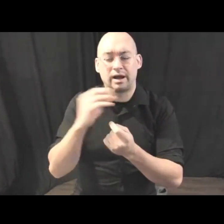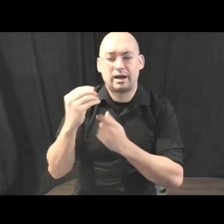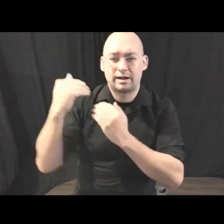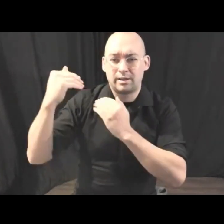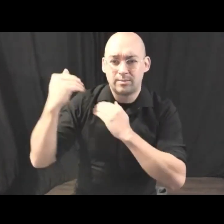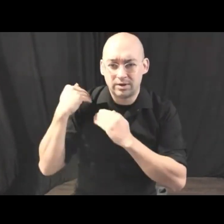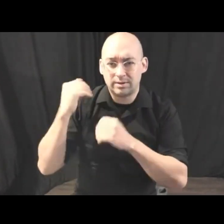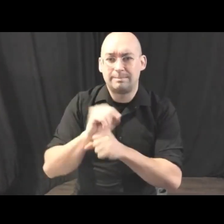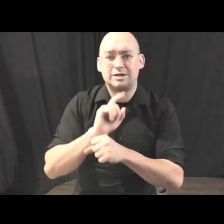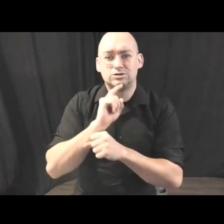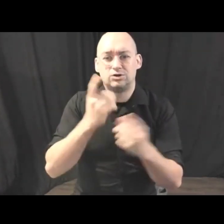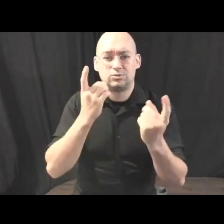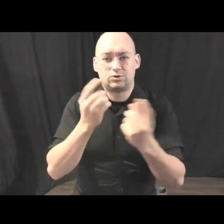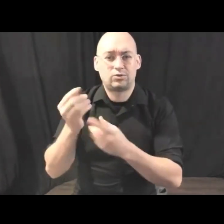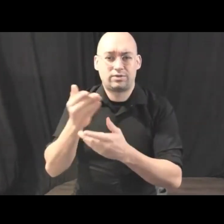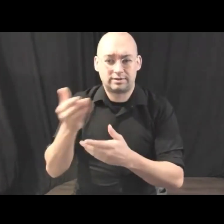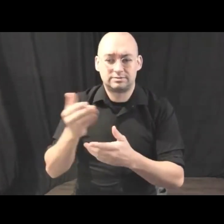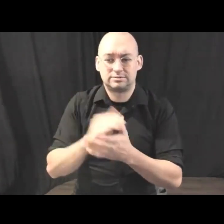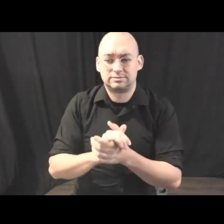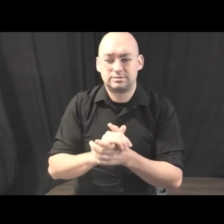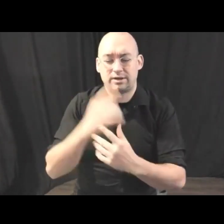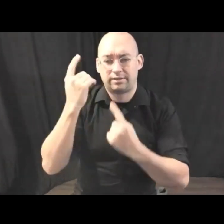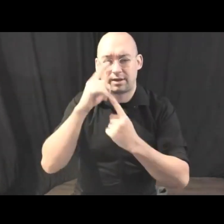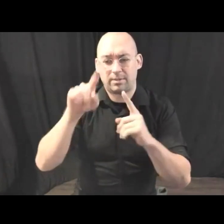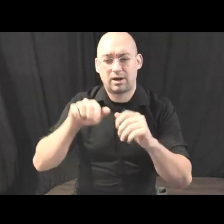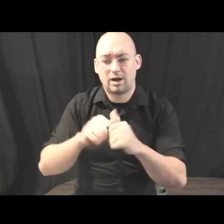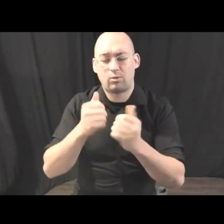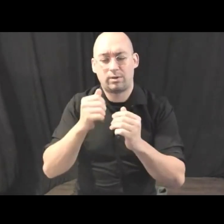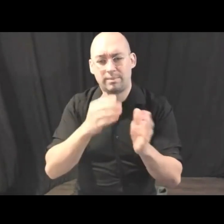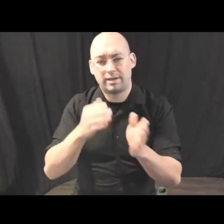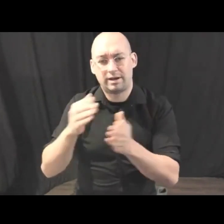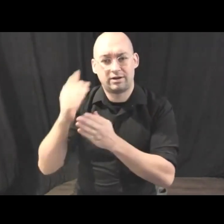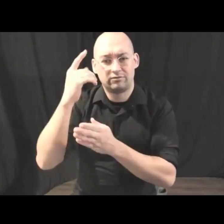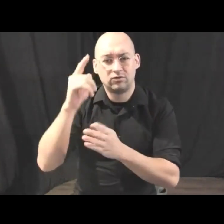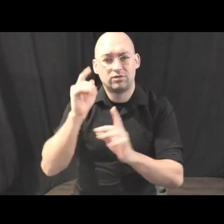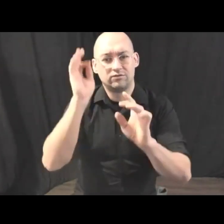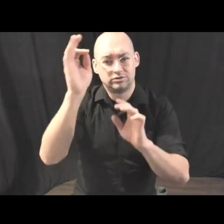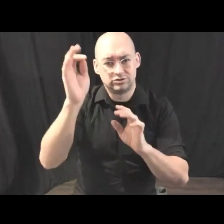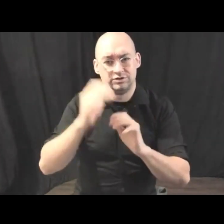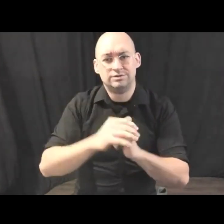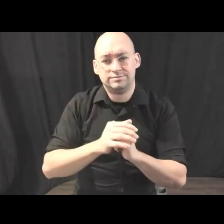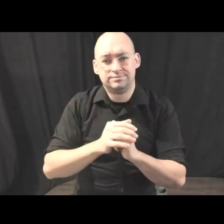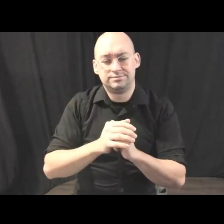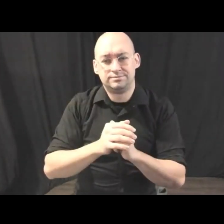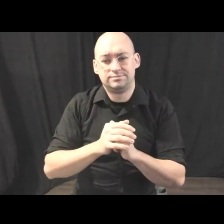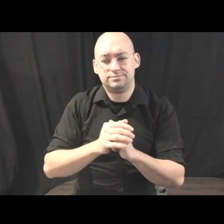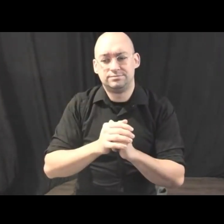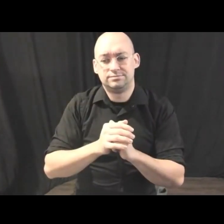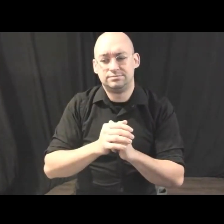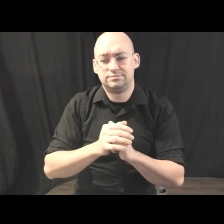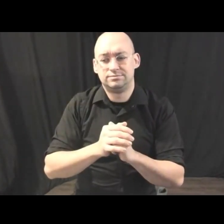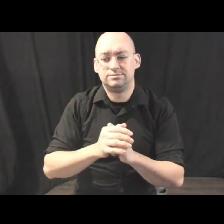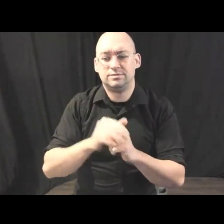get it done, and being thoughtful about how we're planning for the future moving forward, given all that has just even happened in the